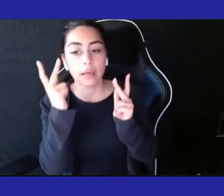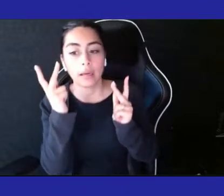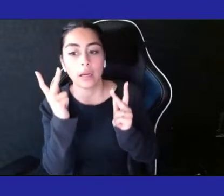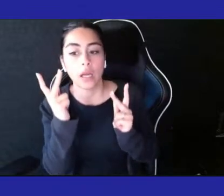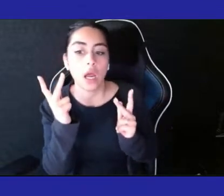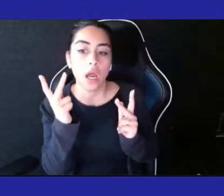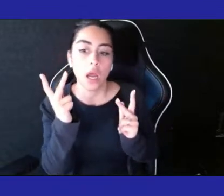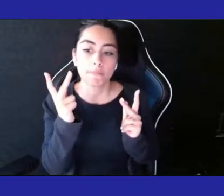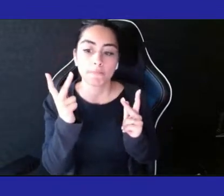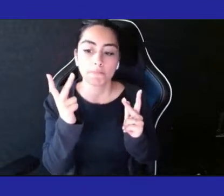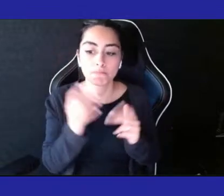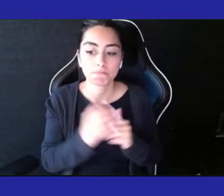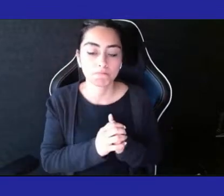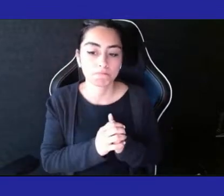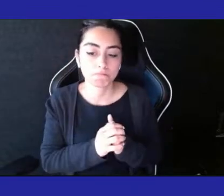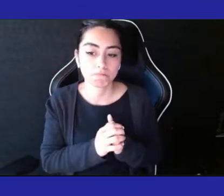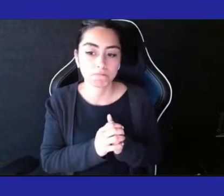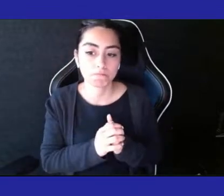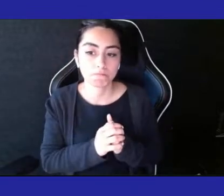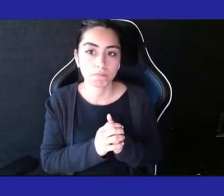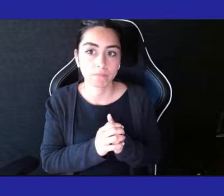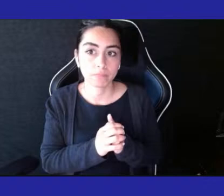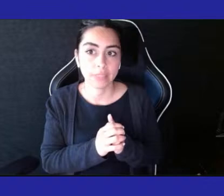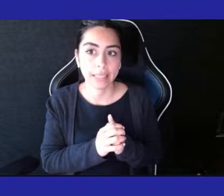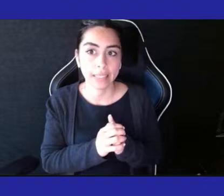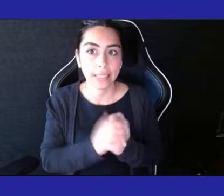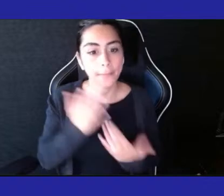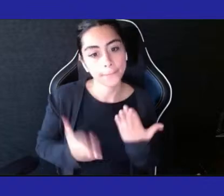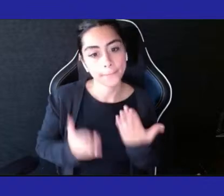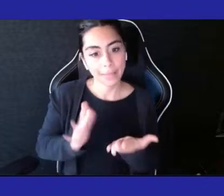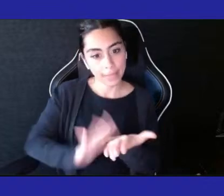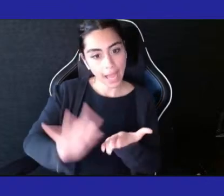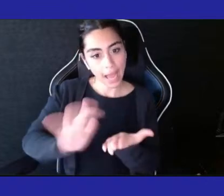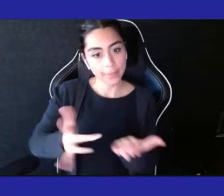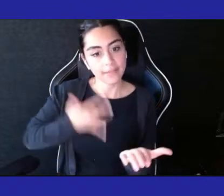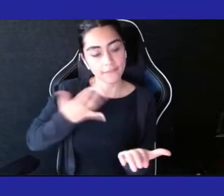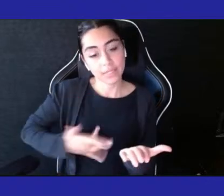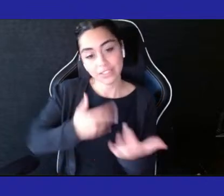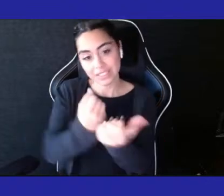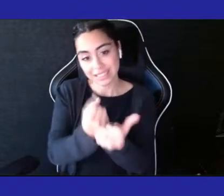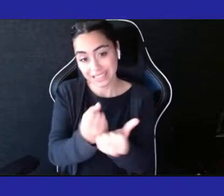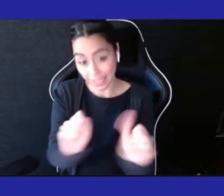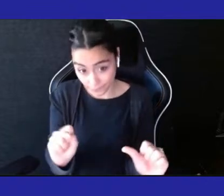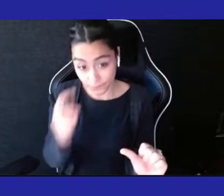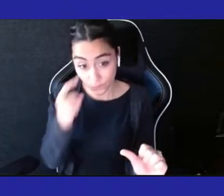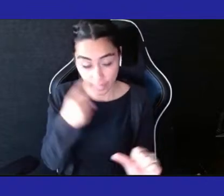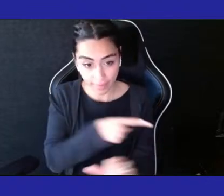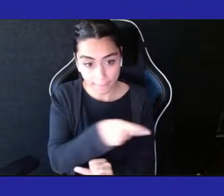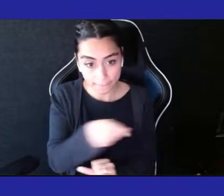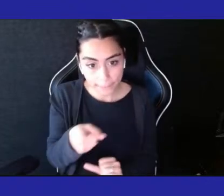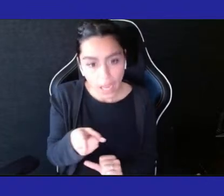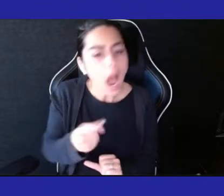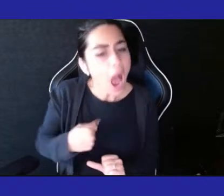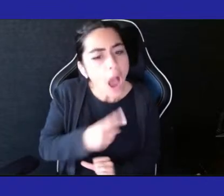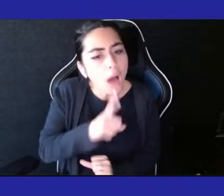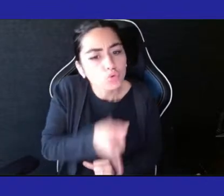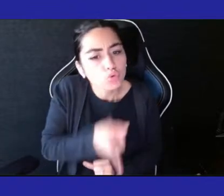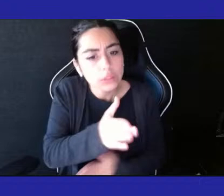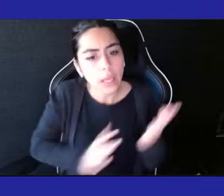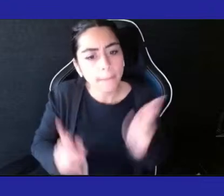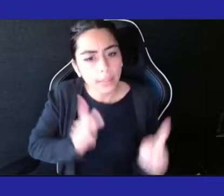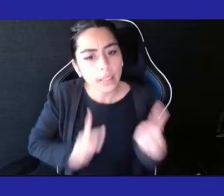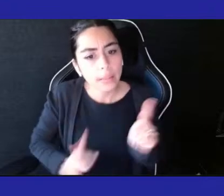visit by the iPad seems safer to them. And so I'm sure there are people who would prefer to do it in